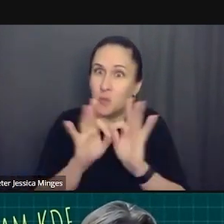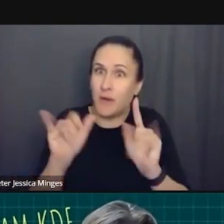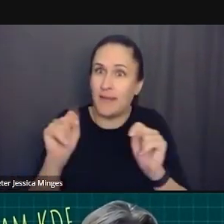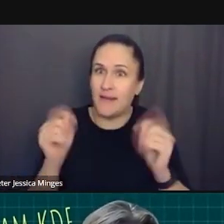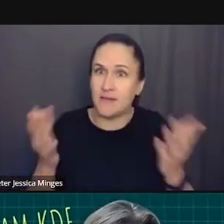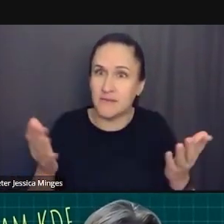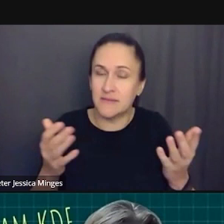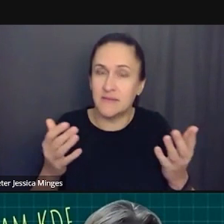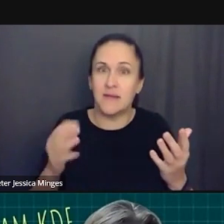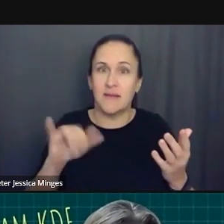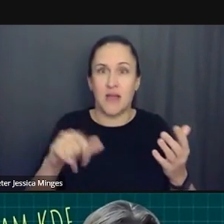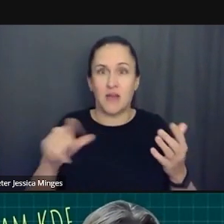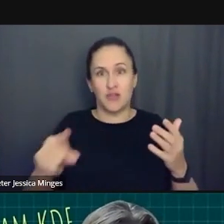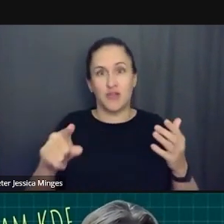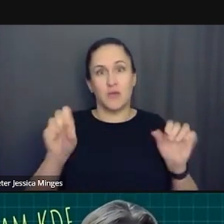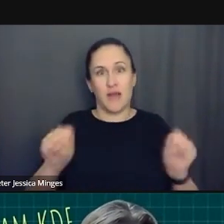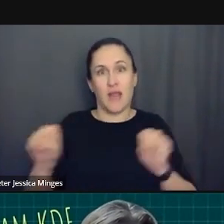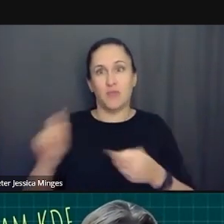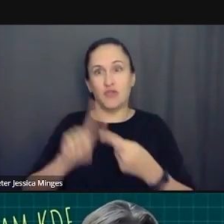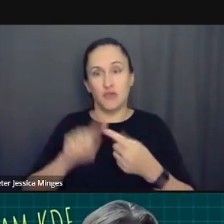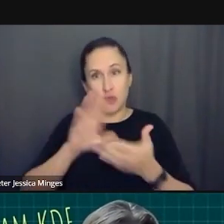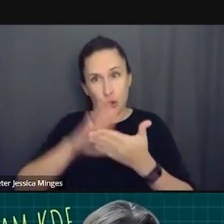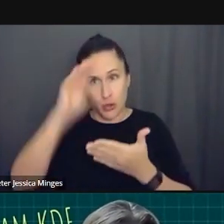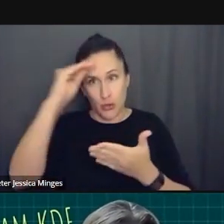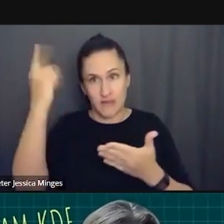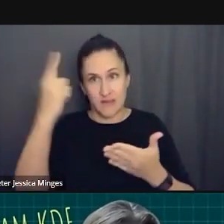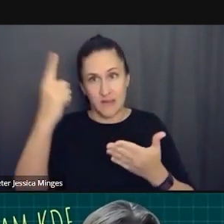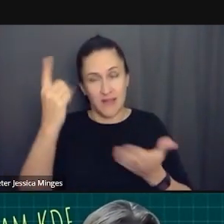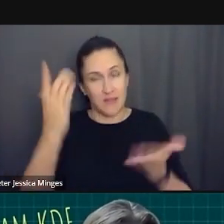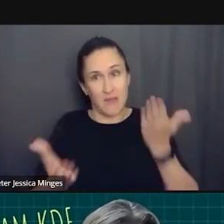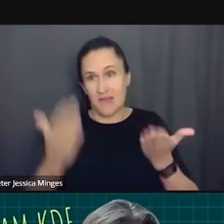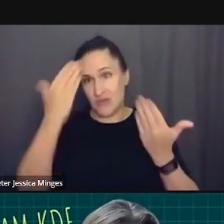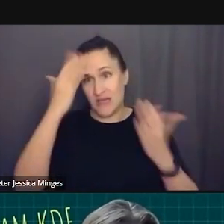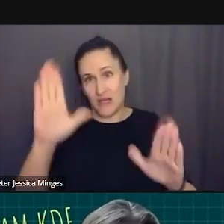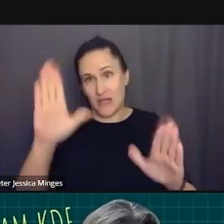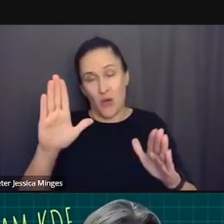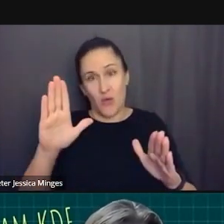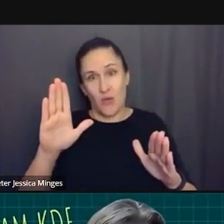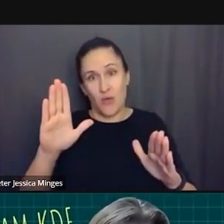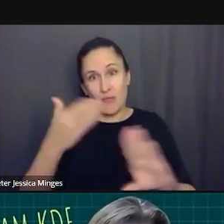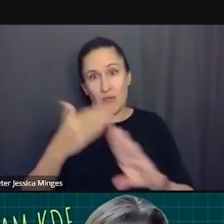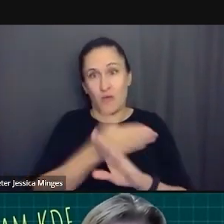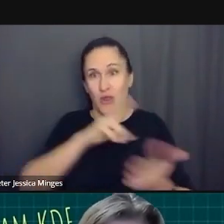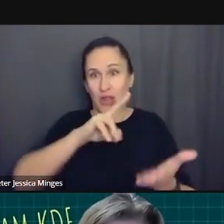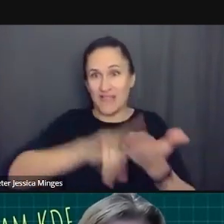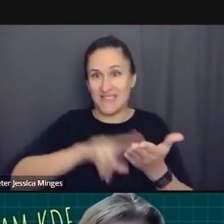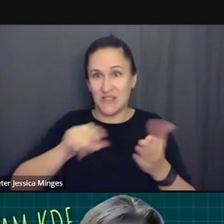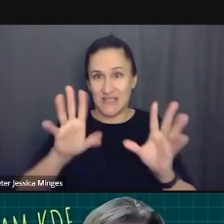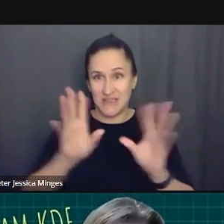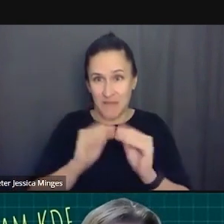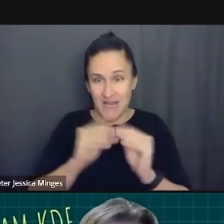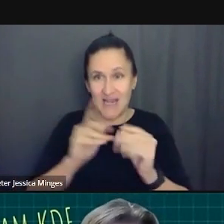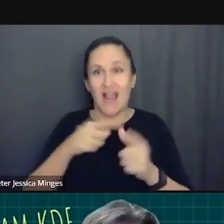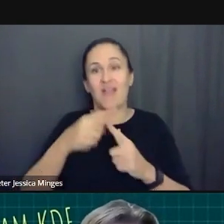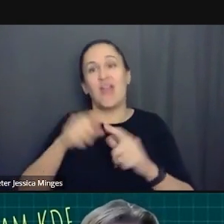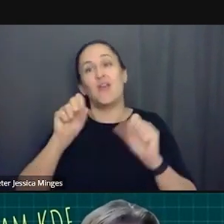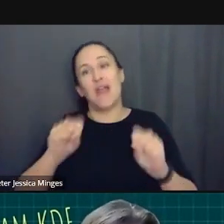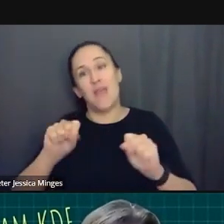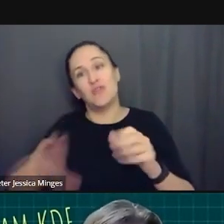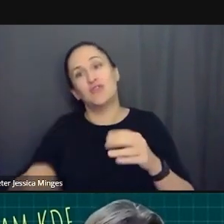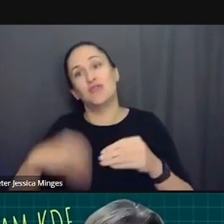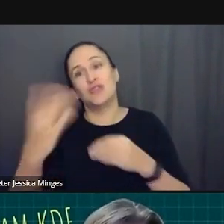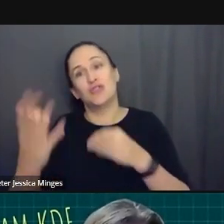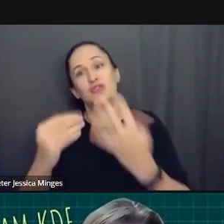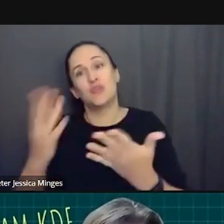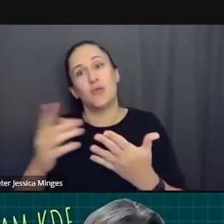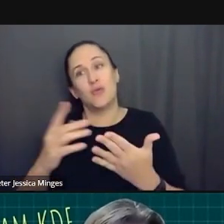worthwhile and that you got to learn something that you maybe didn't know before you logged into the meeting, and that you're able to contribute in a